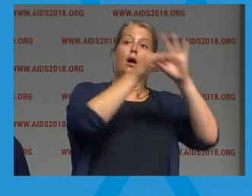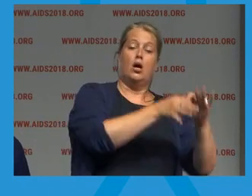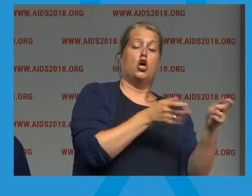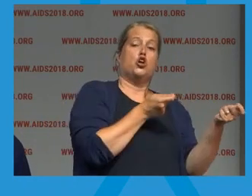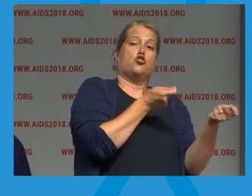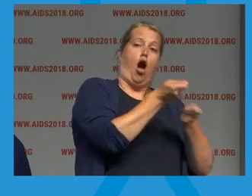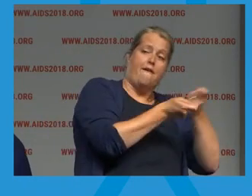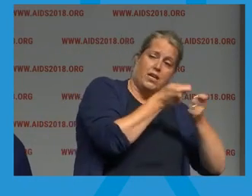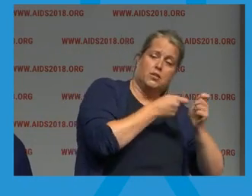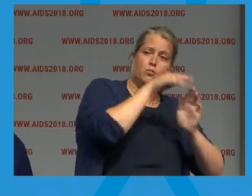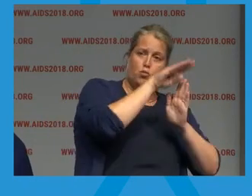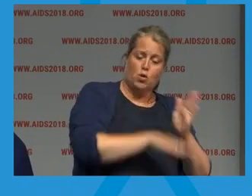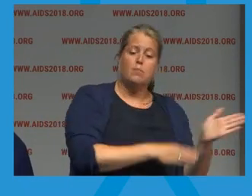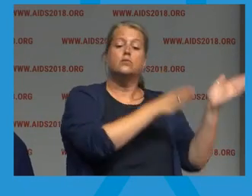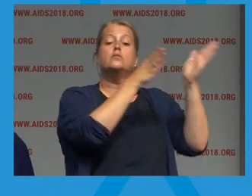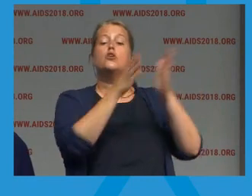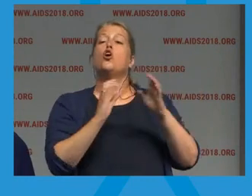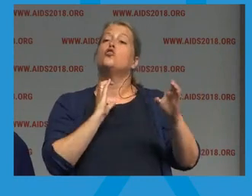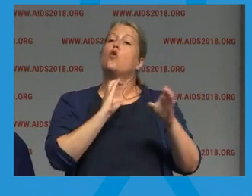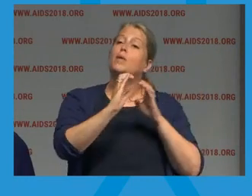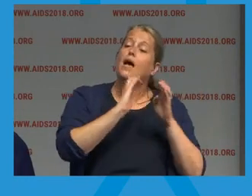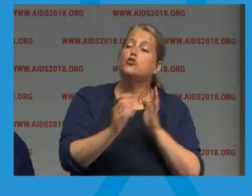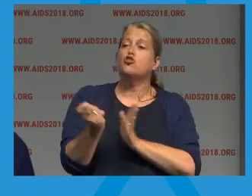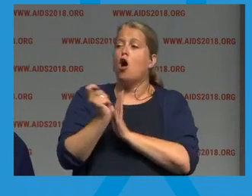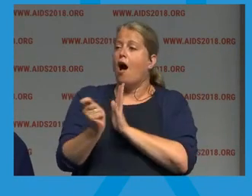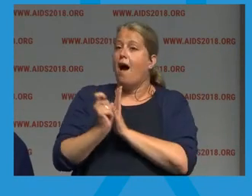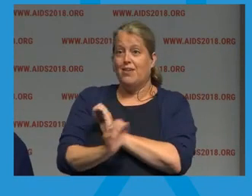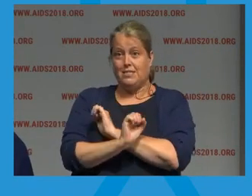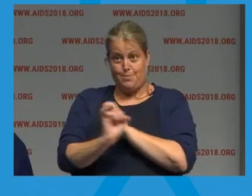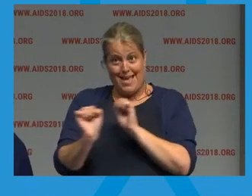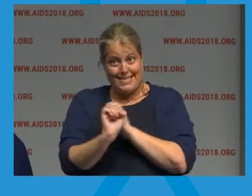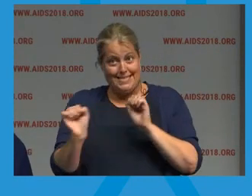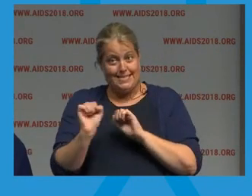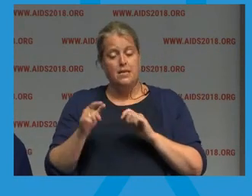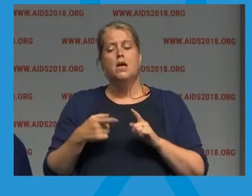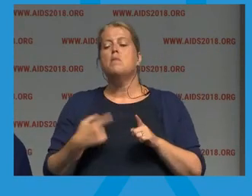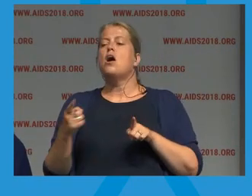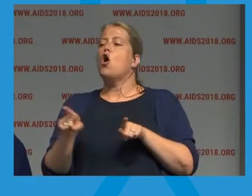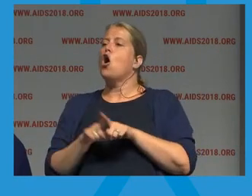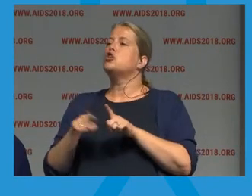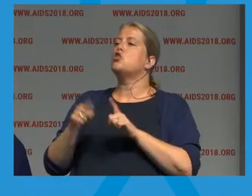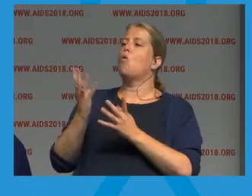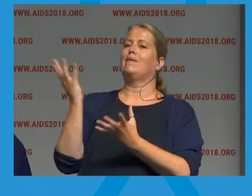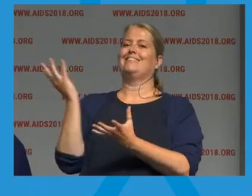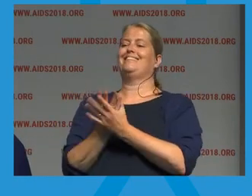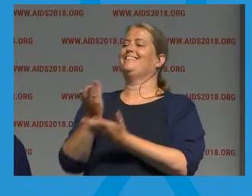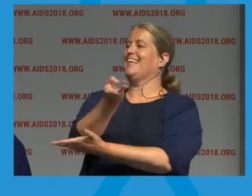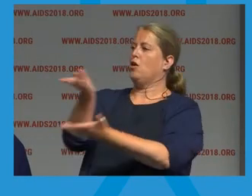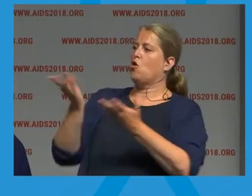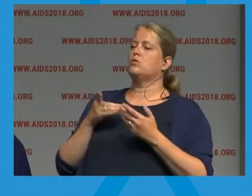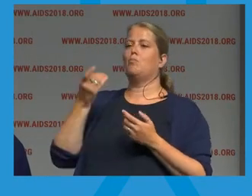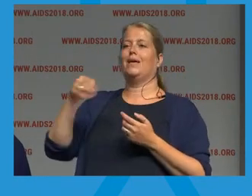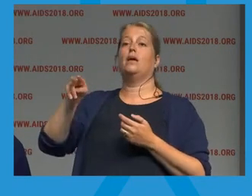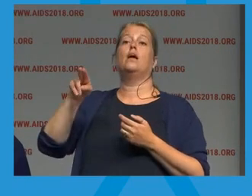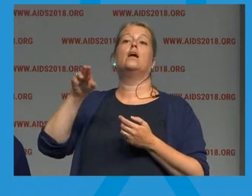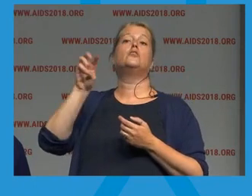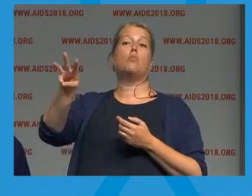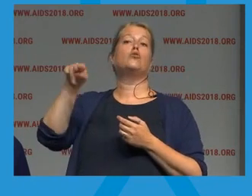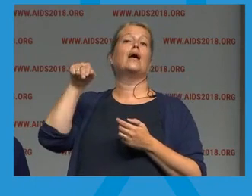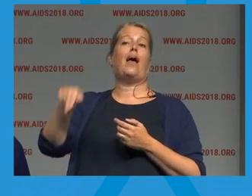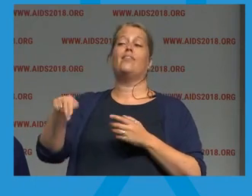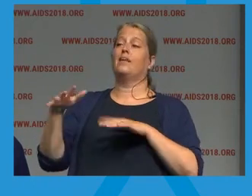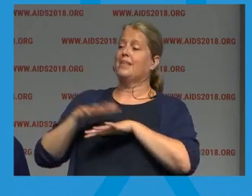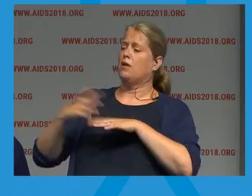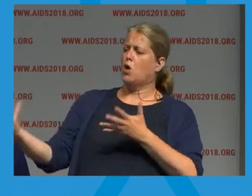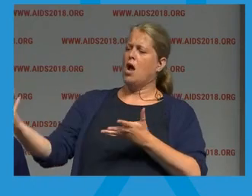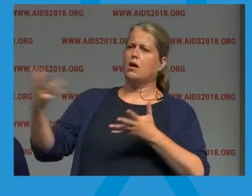governance programs, communications, office space, as well as engaging stakeholders of the PWN network to seek input